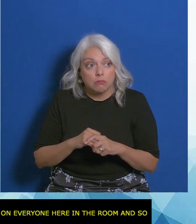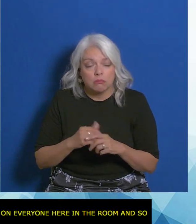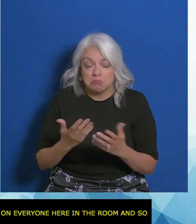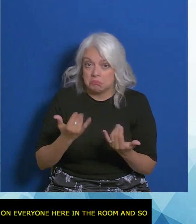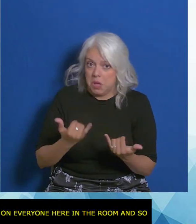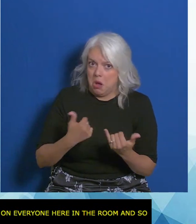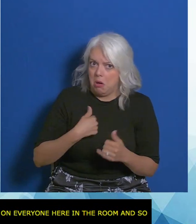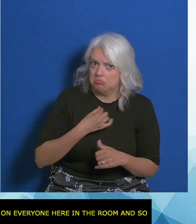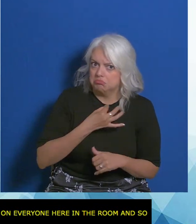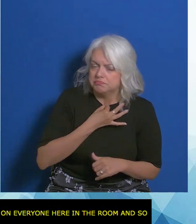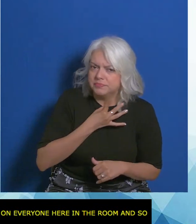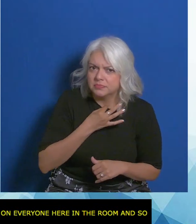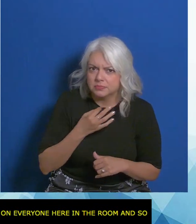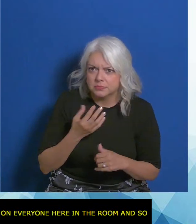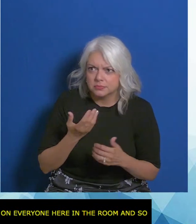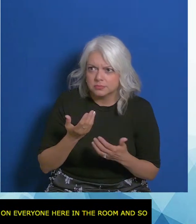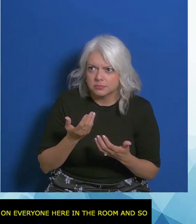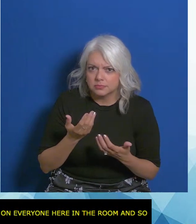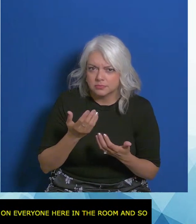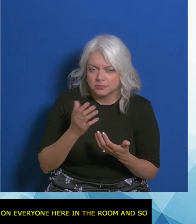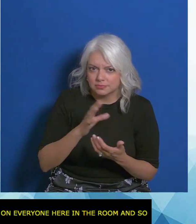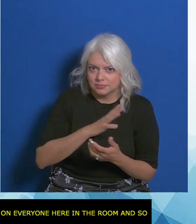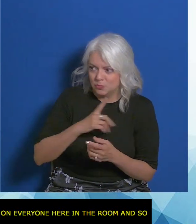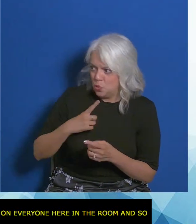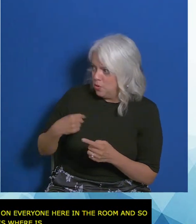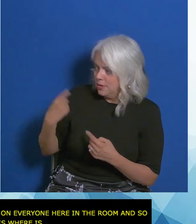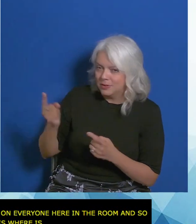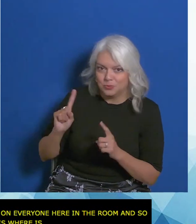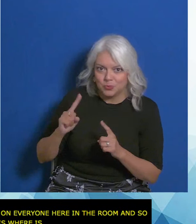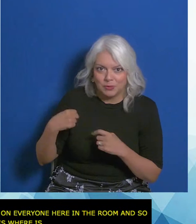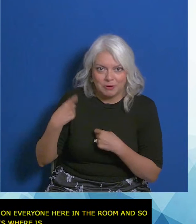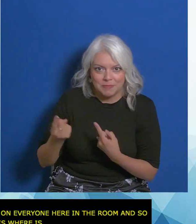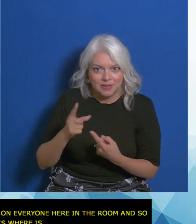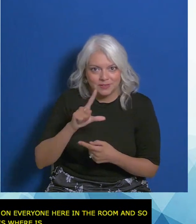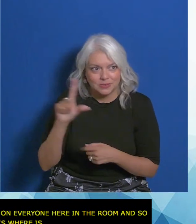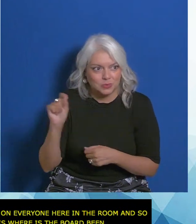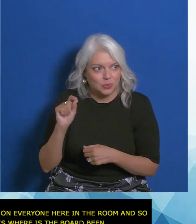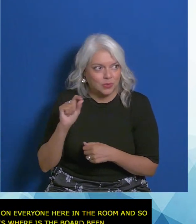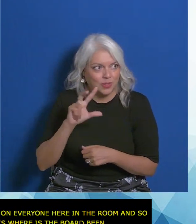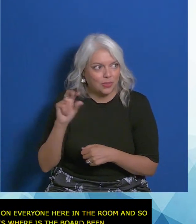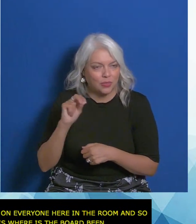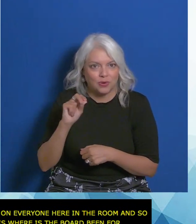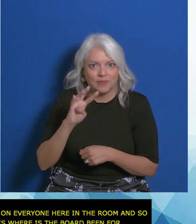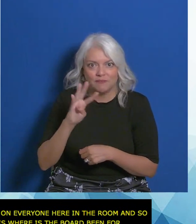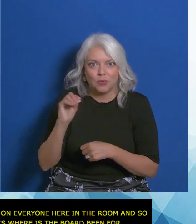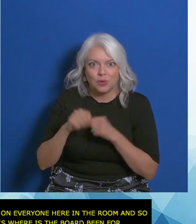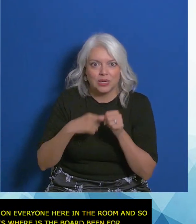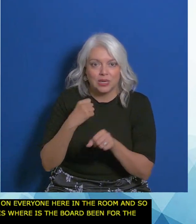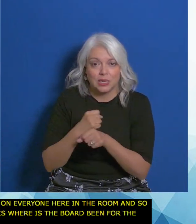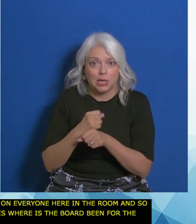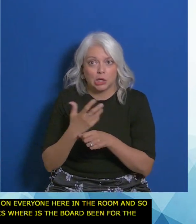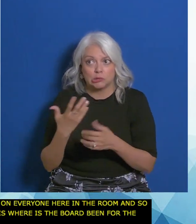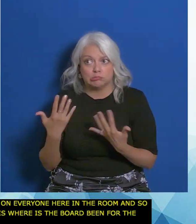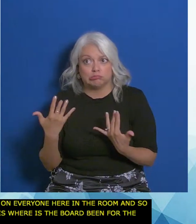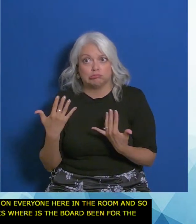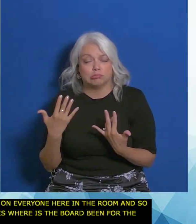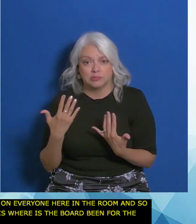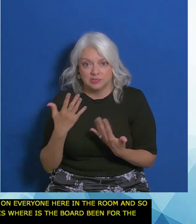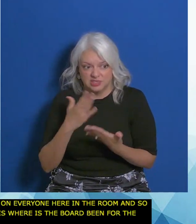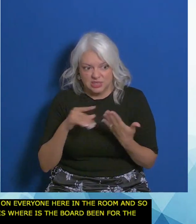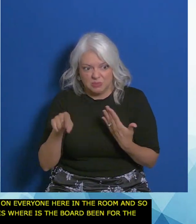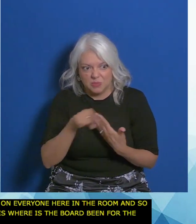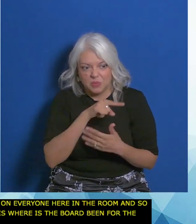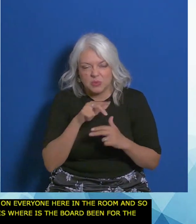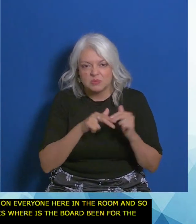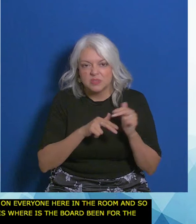My question is, where's the board been for the last 20, 30, 40 years? Because some of these